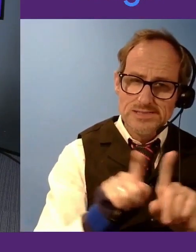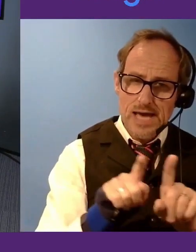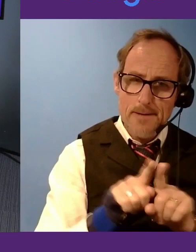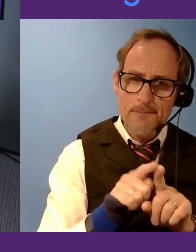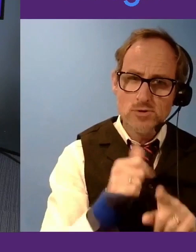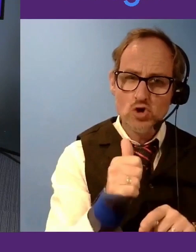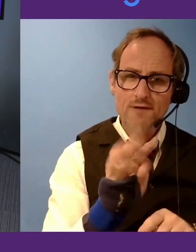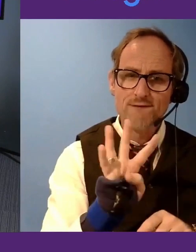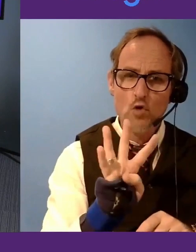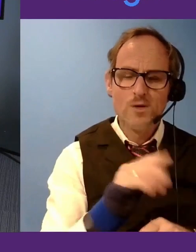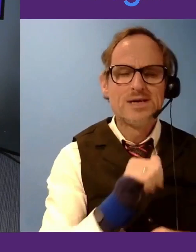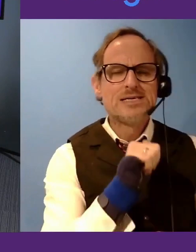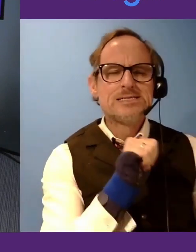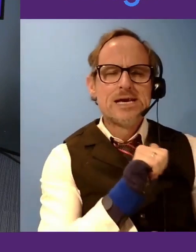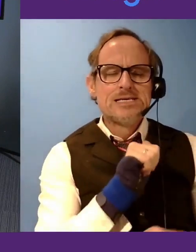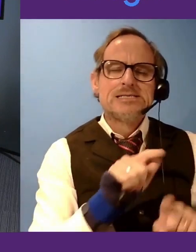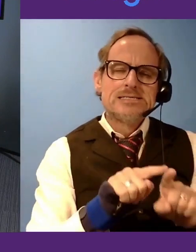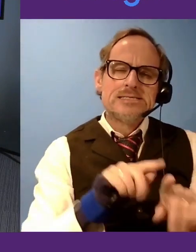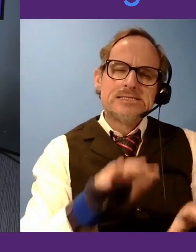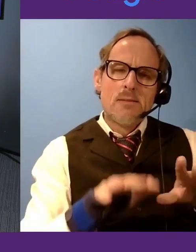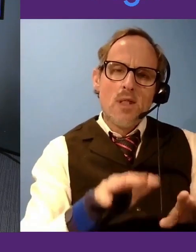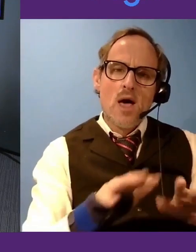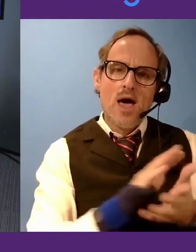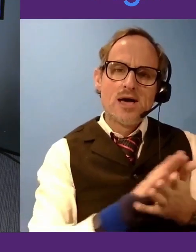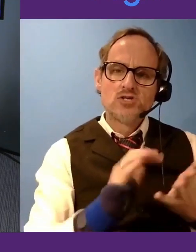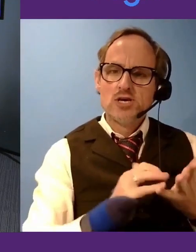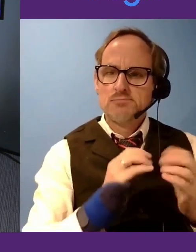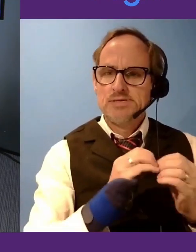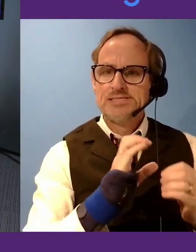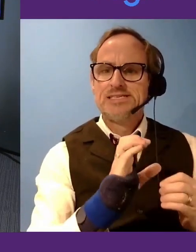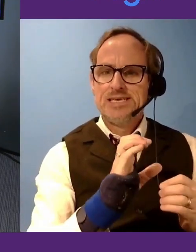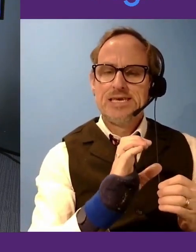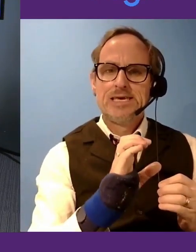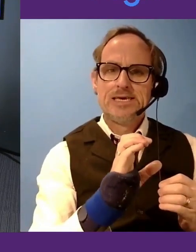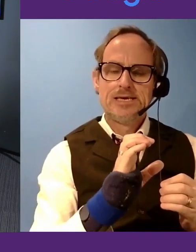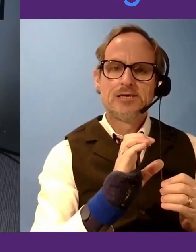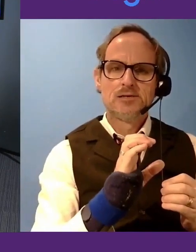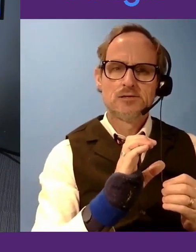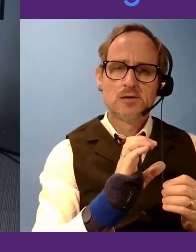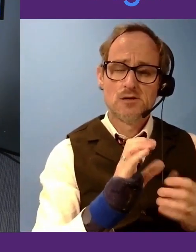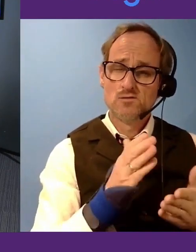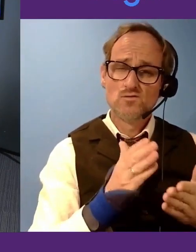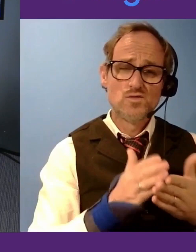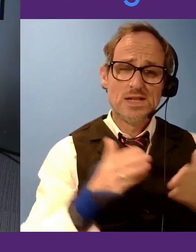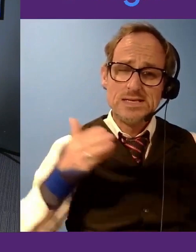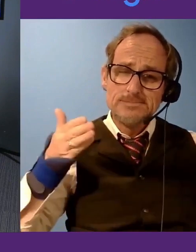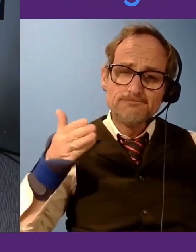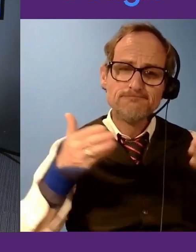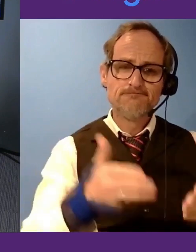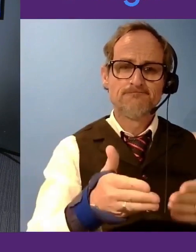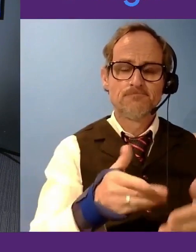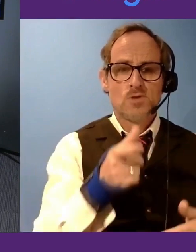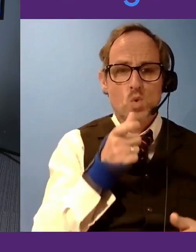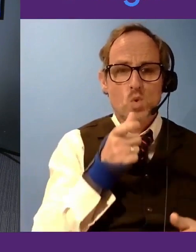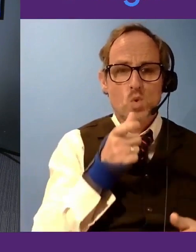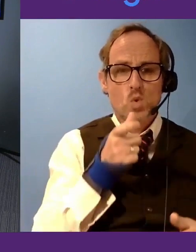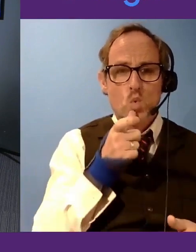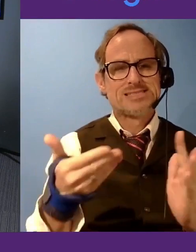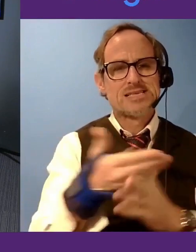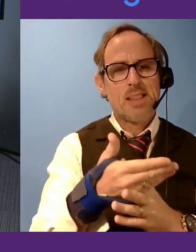Channel 4 similar to HSBC in that we've got a real focus on accessibility. Obviously, we host the